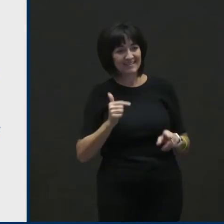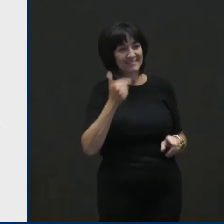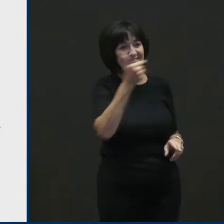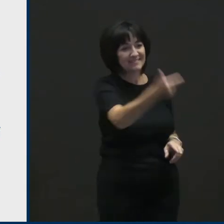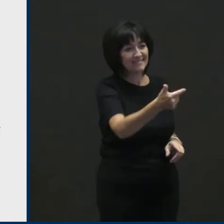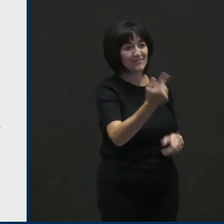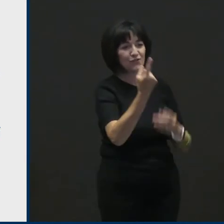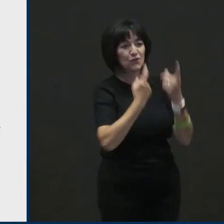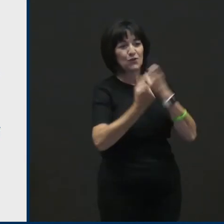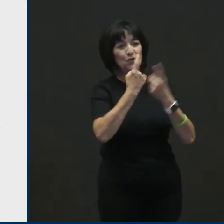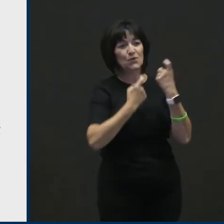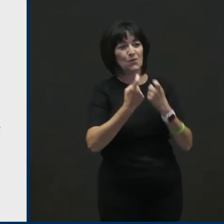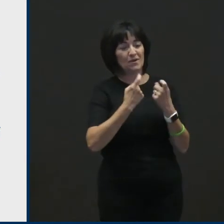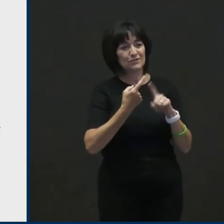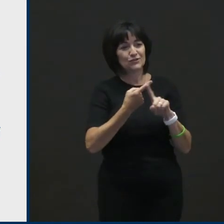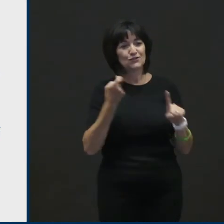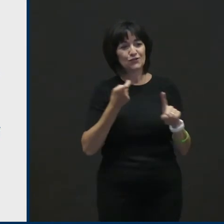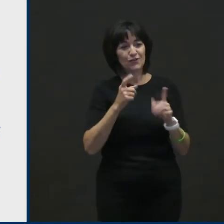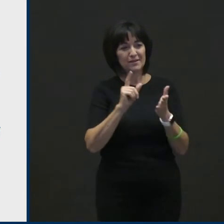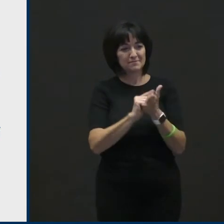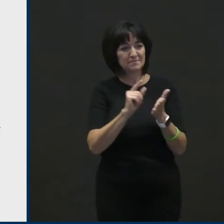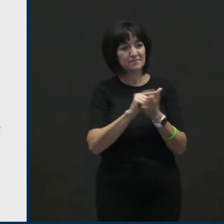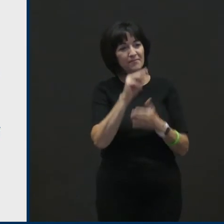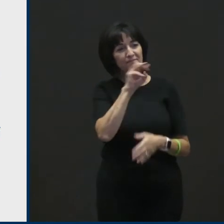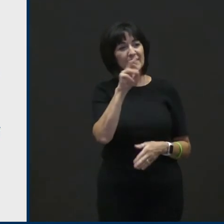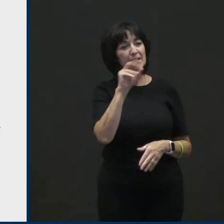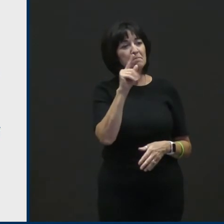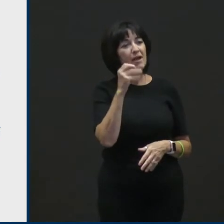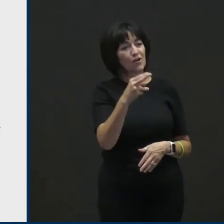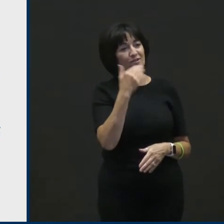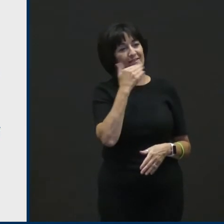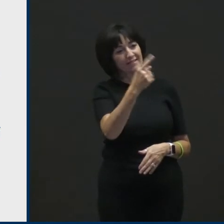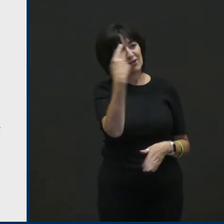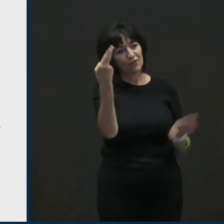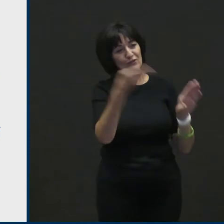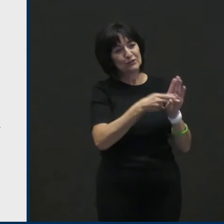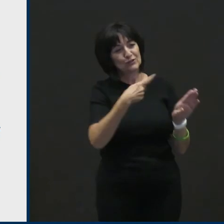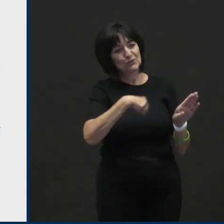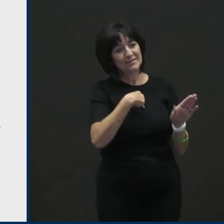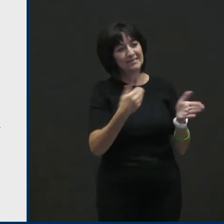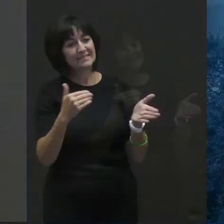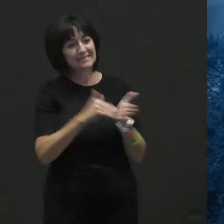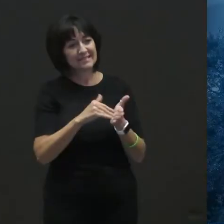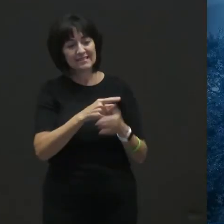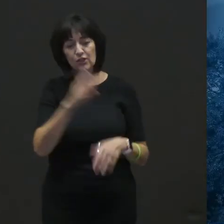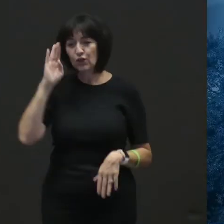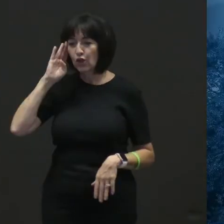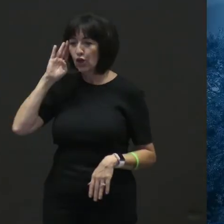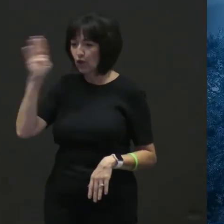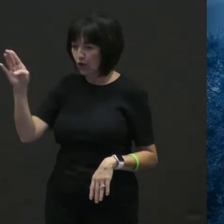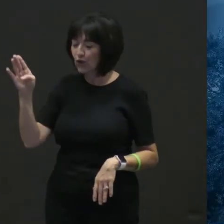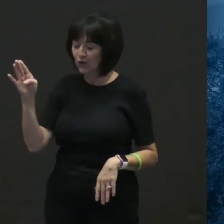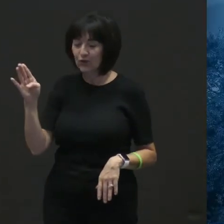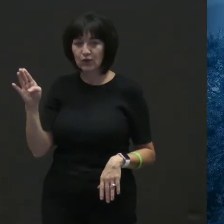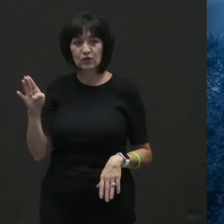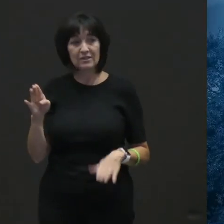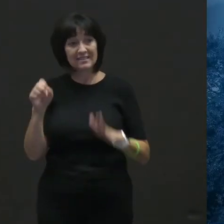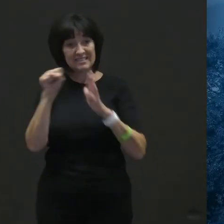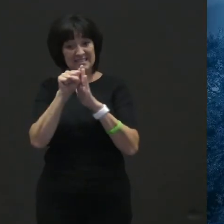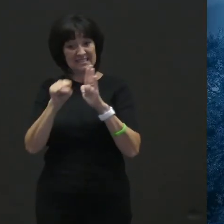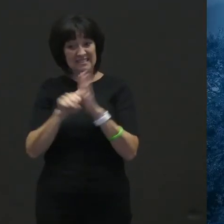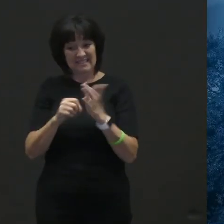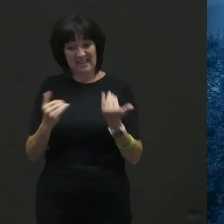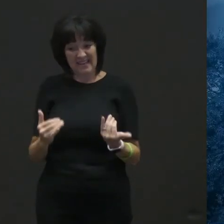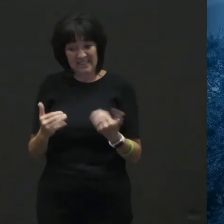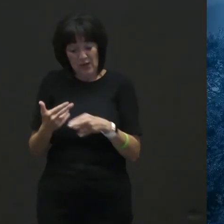questions from the press who's joined us today. Meredith, thanks for being with us again. Hello. With the state approaching the 6-month mark for